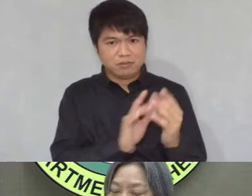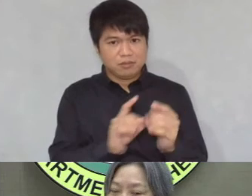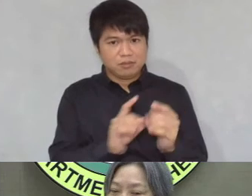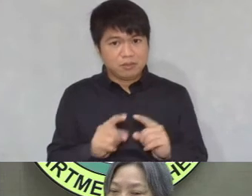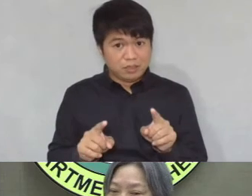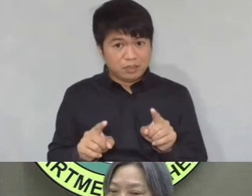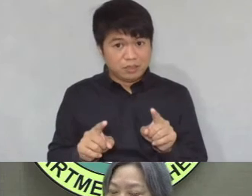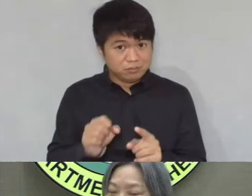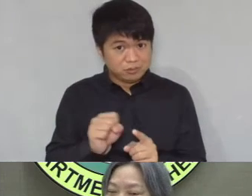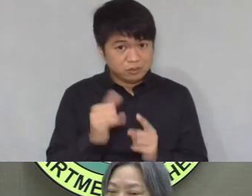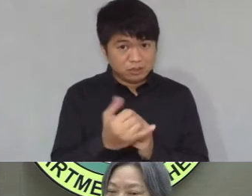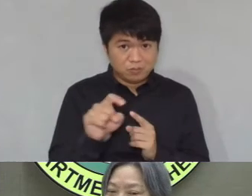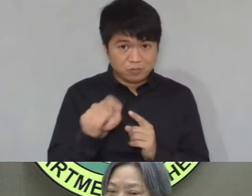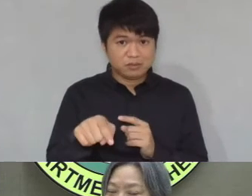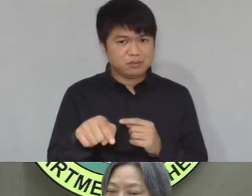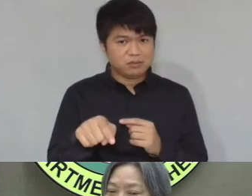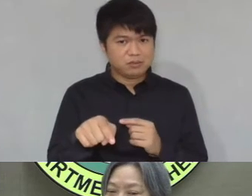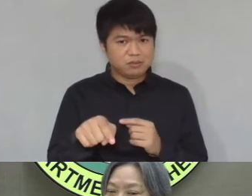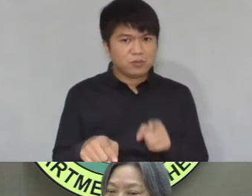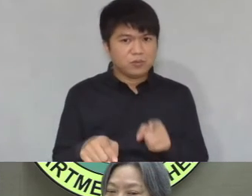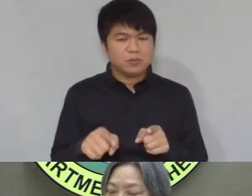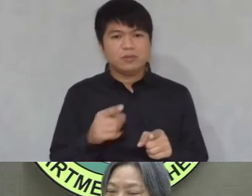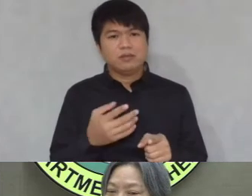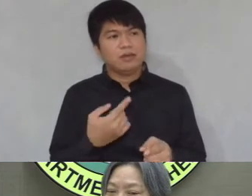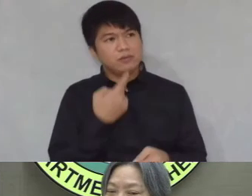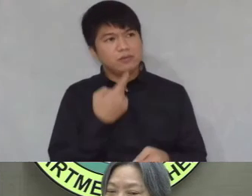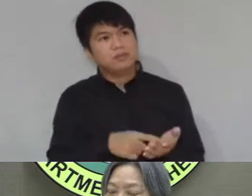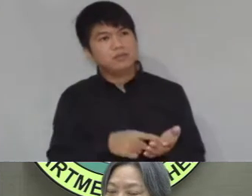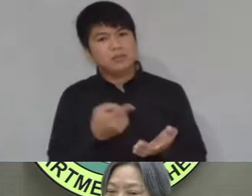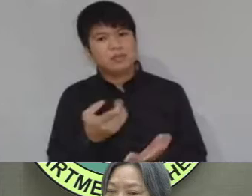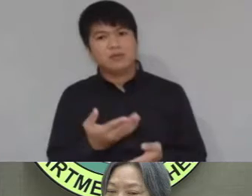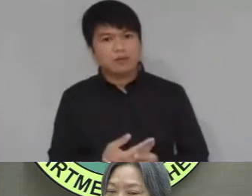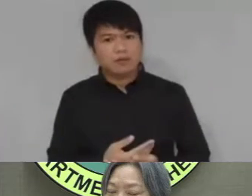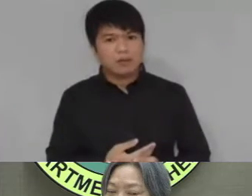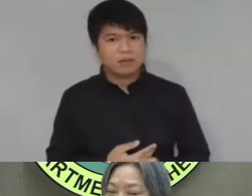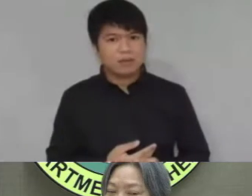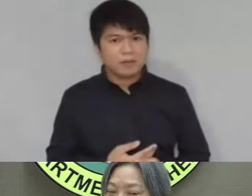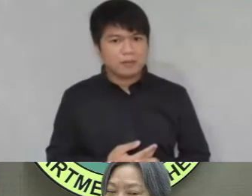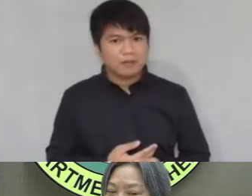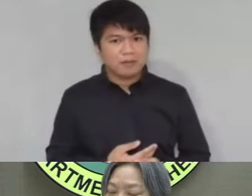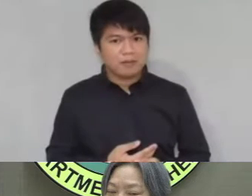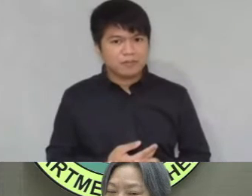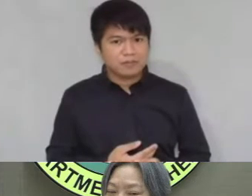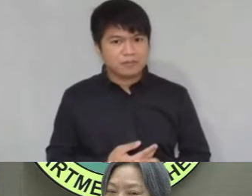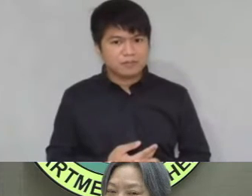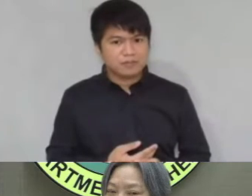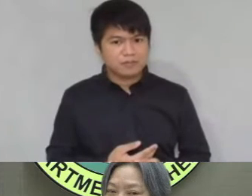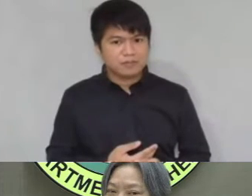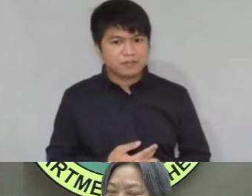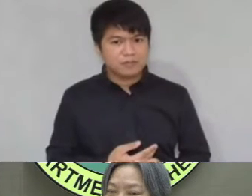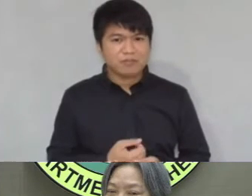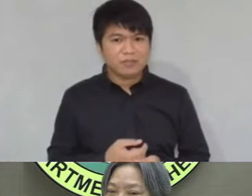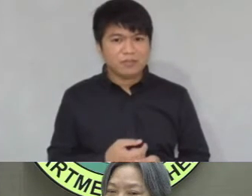or direct face-to-face. So the societies will have to really, as I said, add on lang. Kasi may